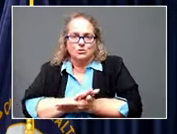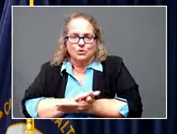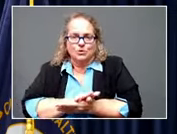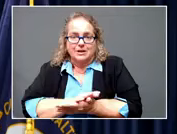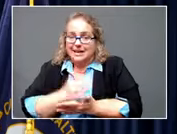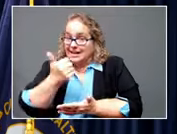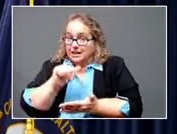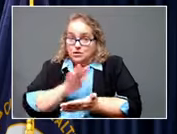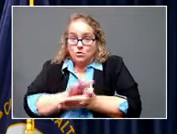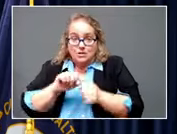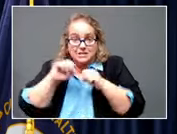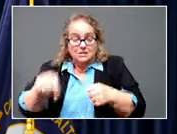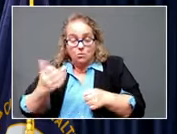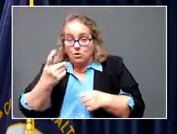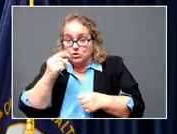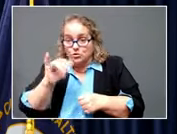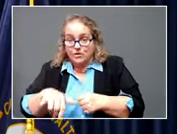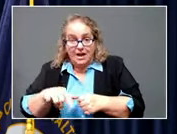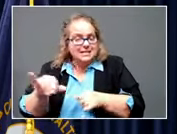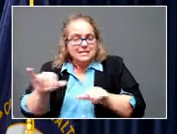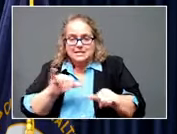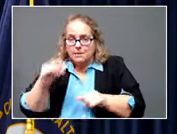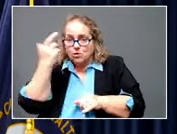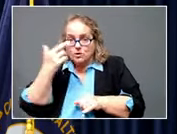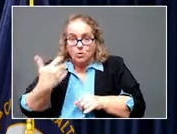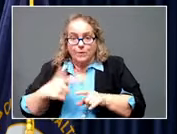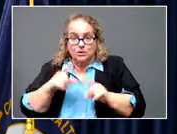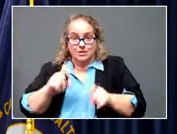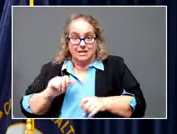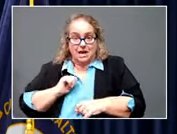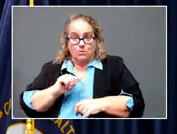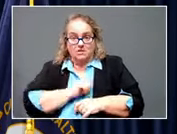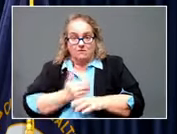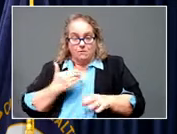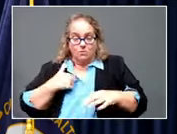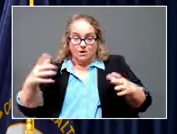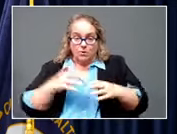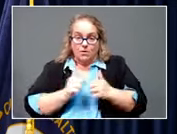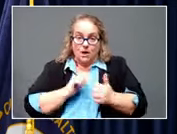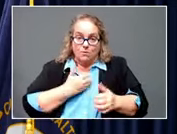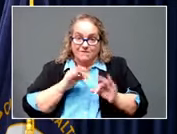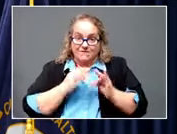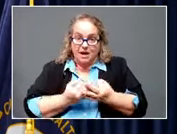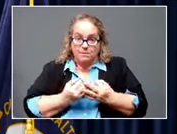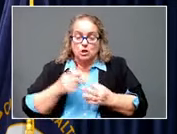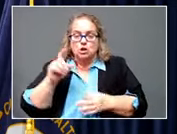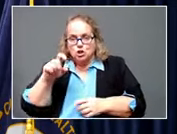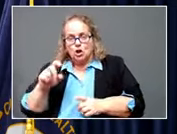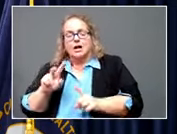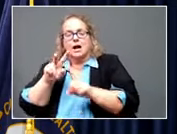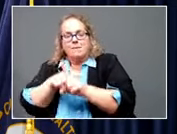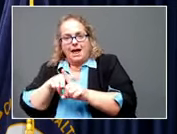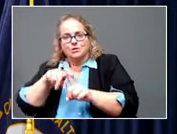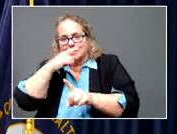same reason that we want to test ourselves before getting together with our families ought to apply to kids before they get together